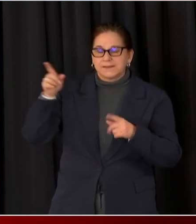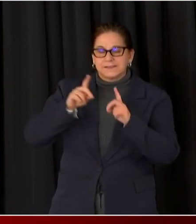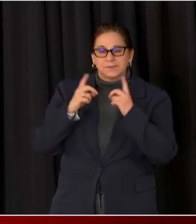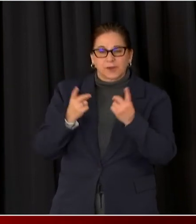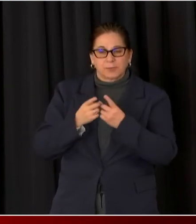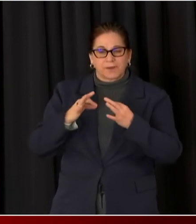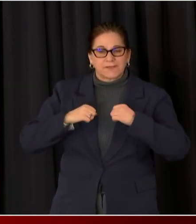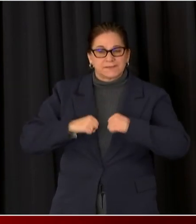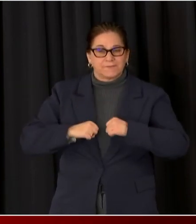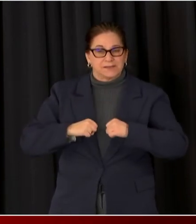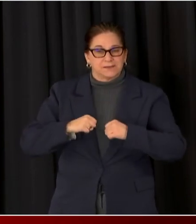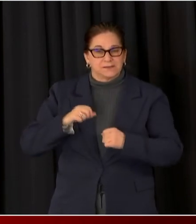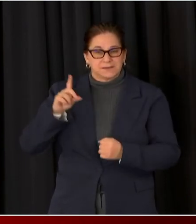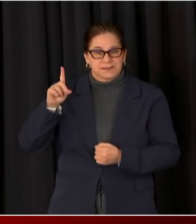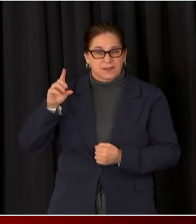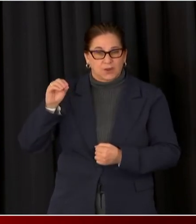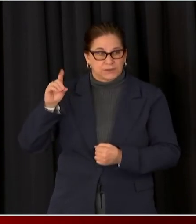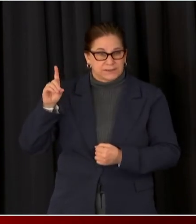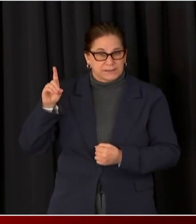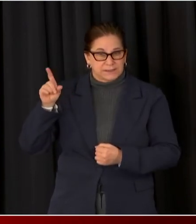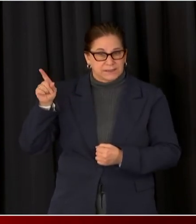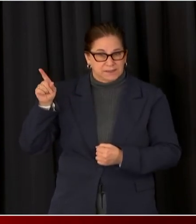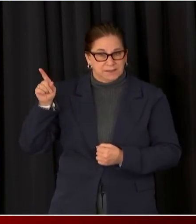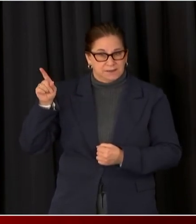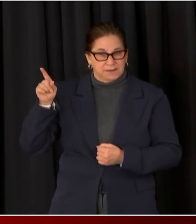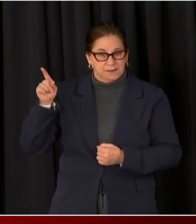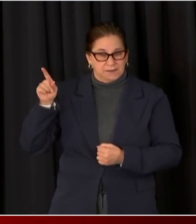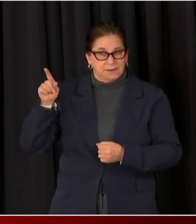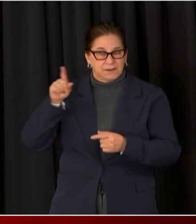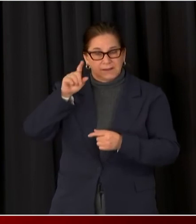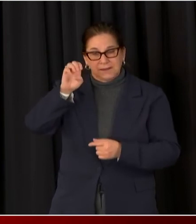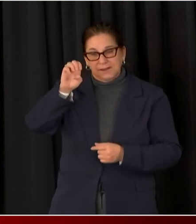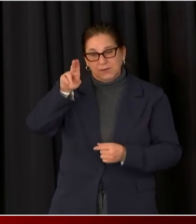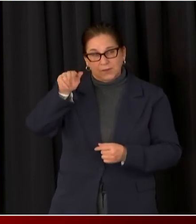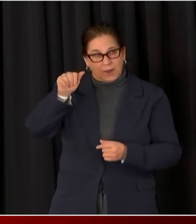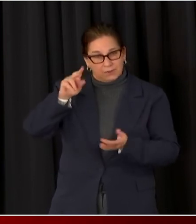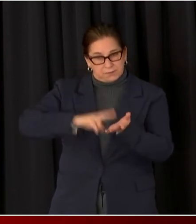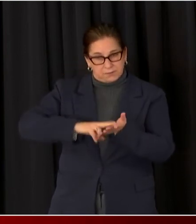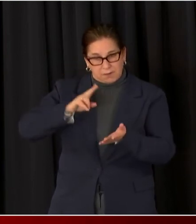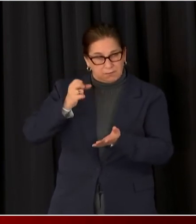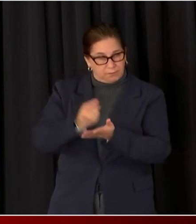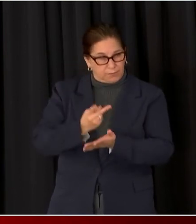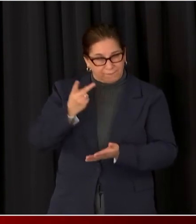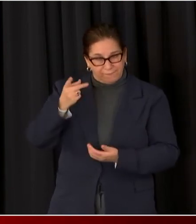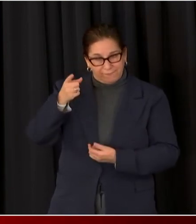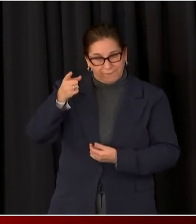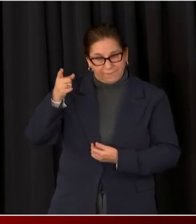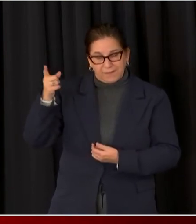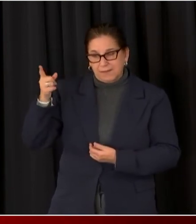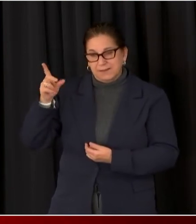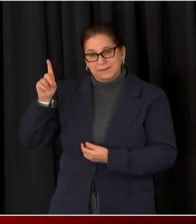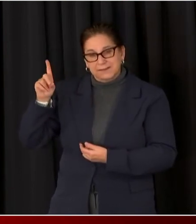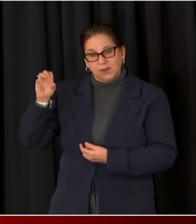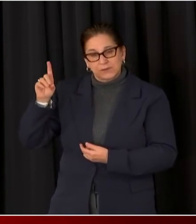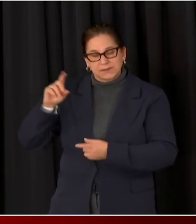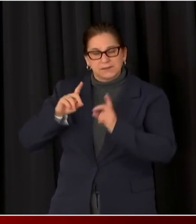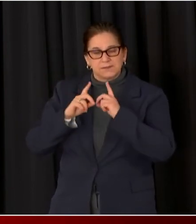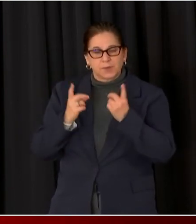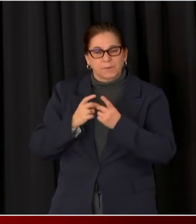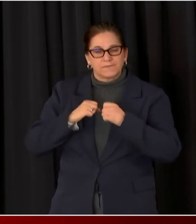the EUA is signed. That's nothing to figure in the number of days that the CDC needs to create